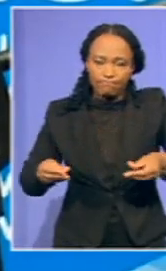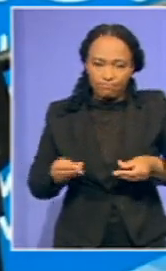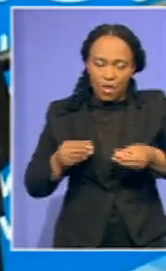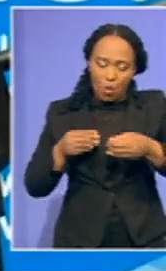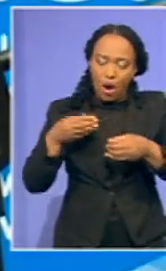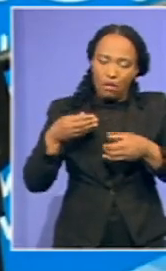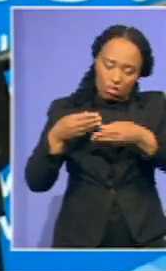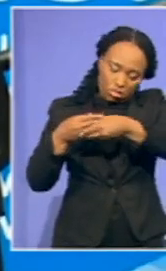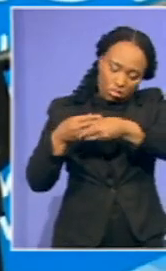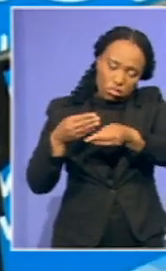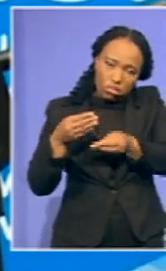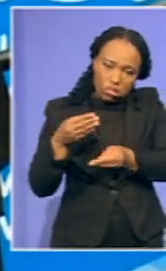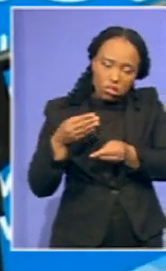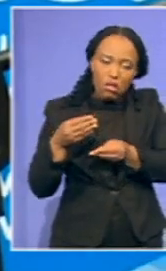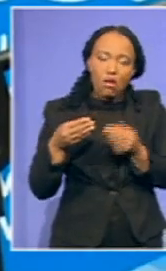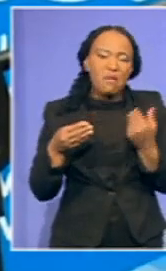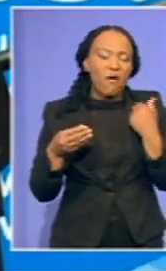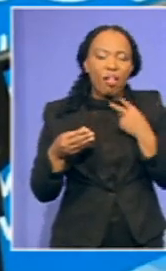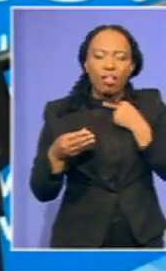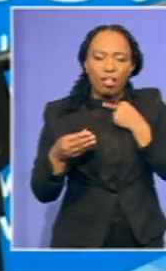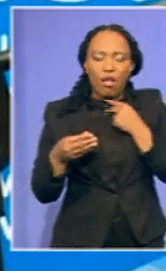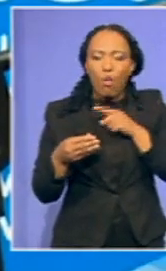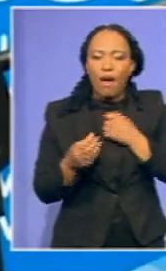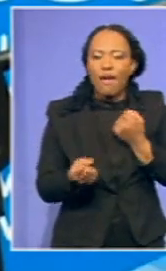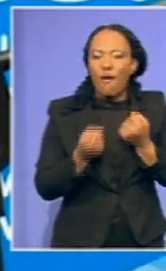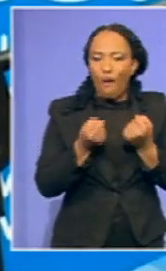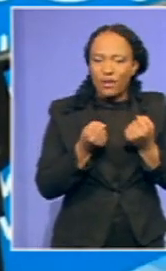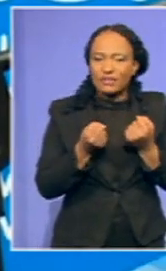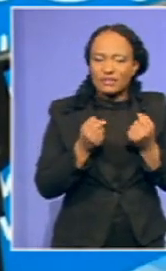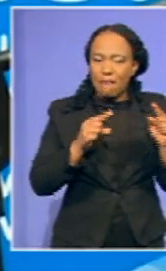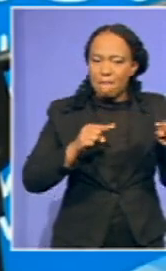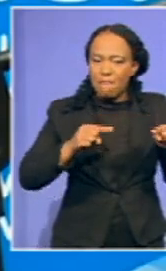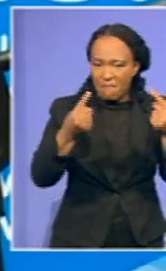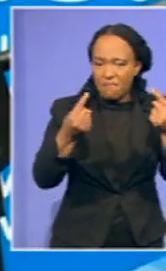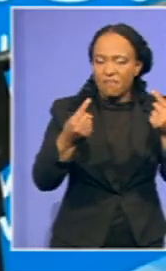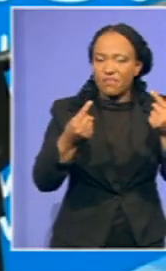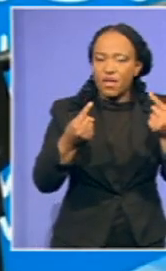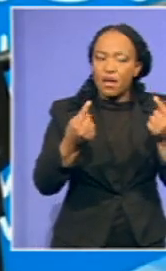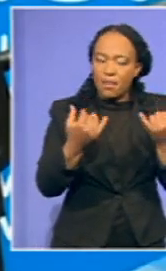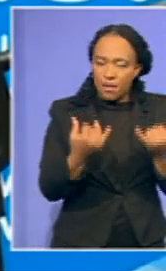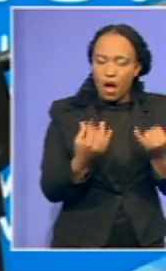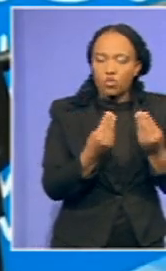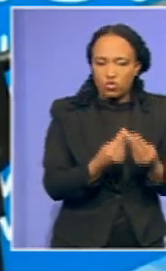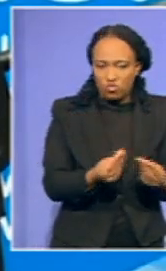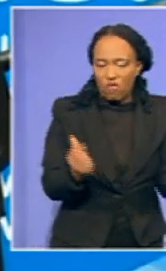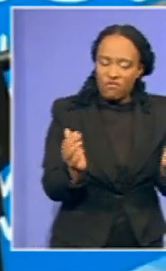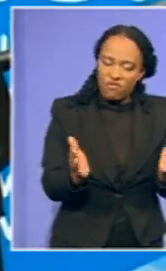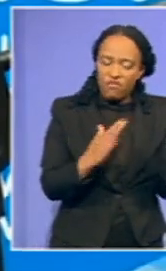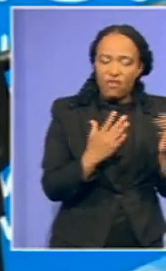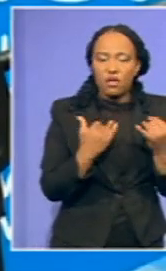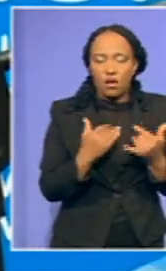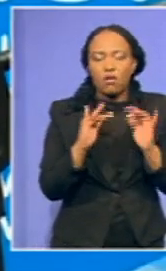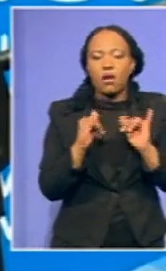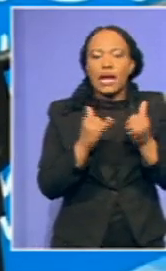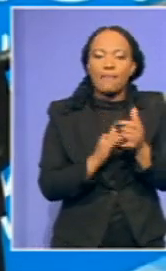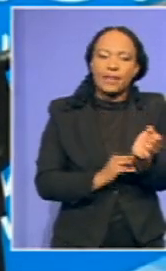had a court challenge, of which has been successfully resolved. Hence, we have gone on and appointed a contractor. The